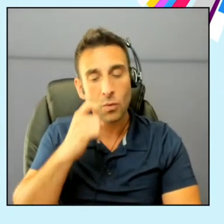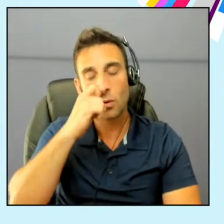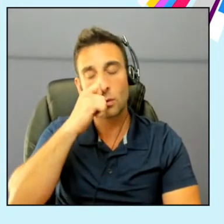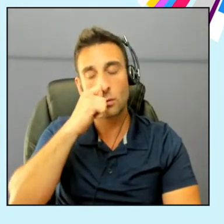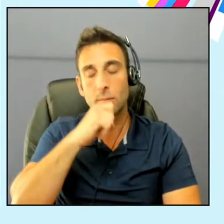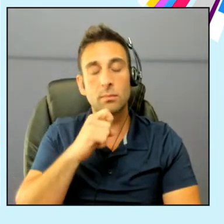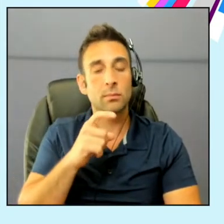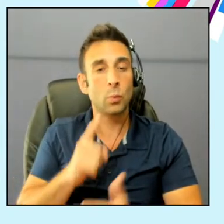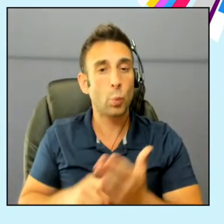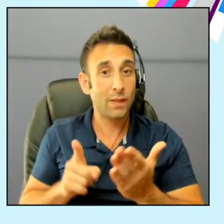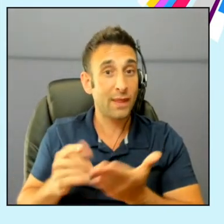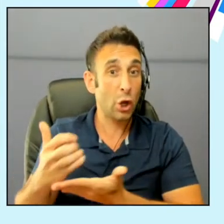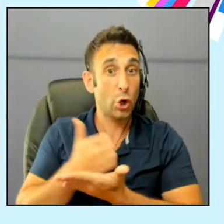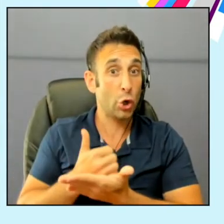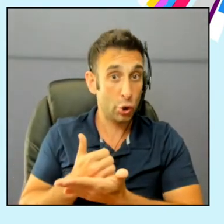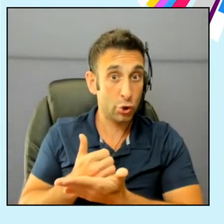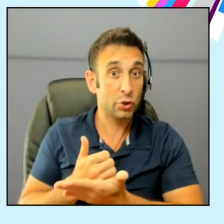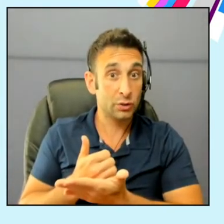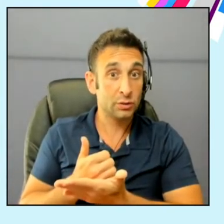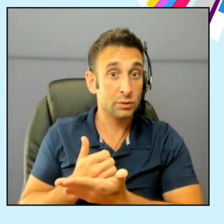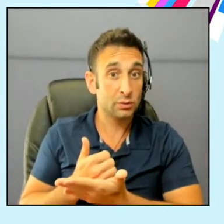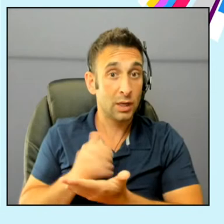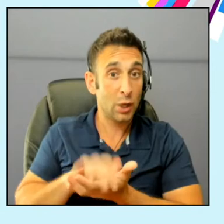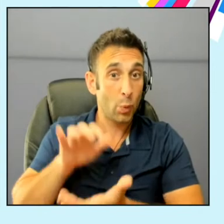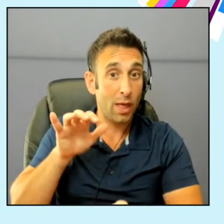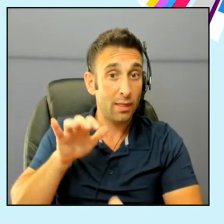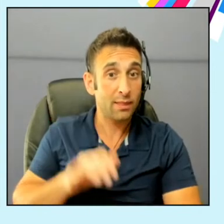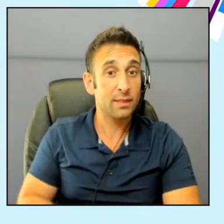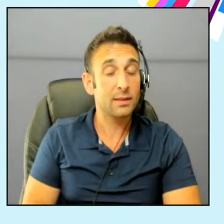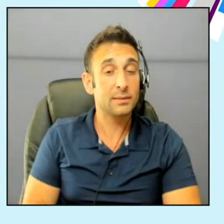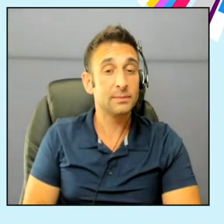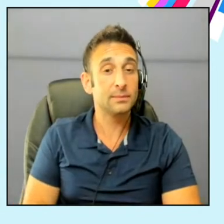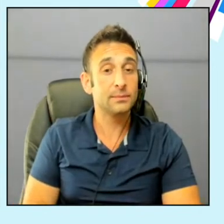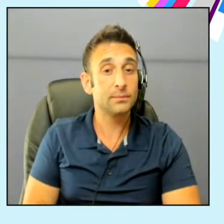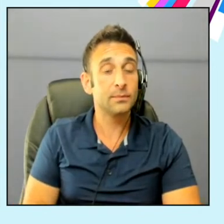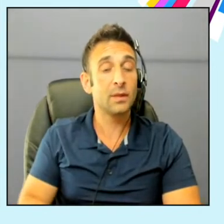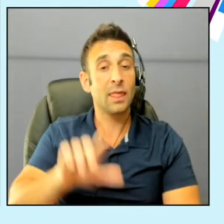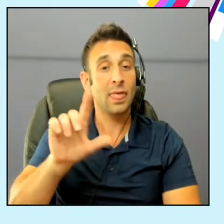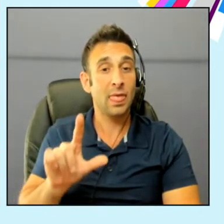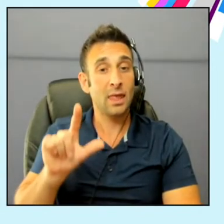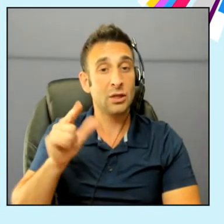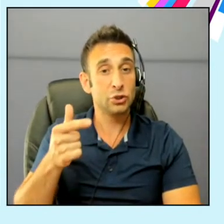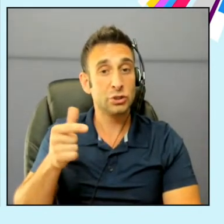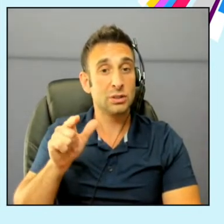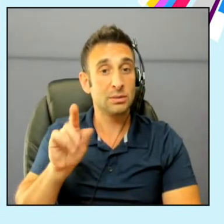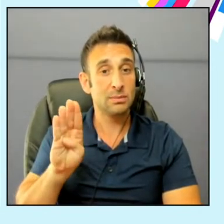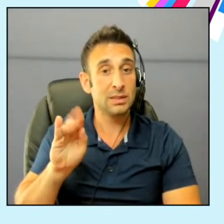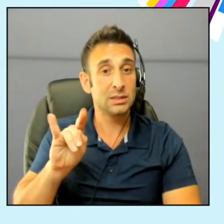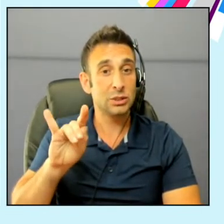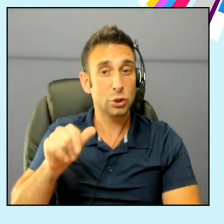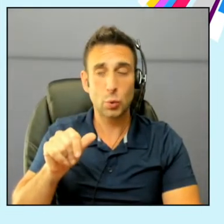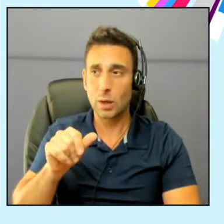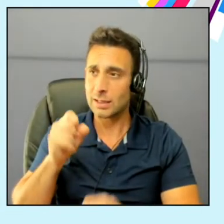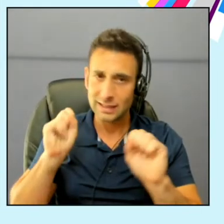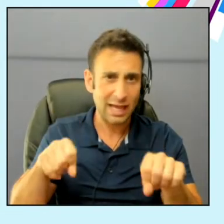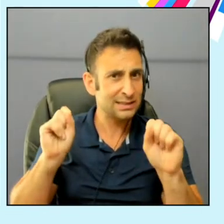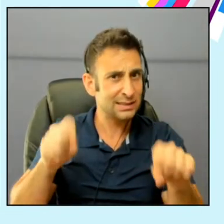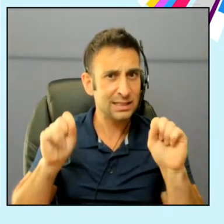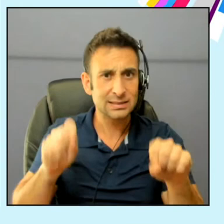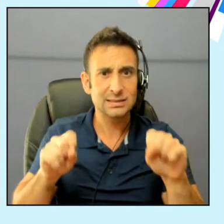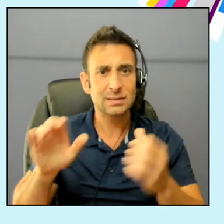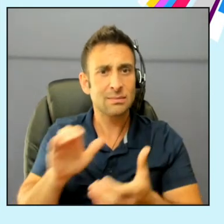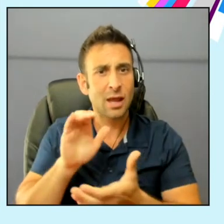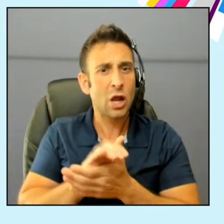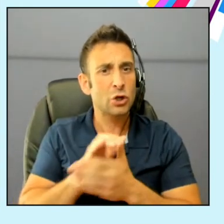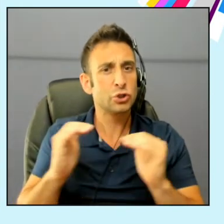wealth. And speaking to the LGBTI community, they were like, yes, you know, marriage equality. But I was also speaking to, you